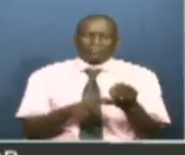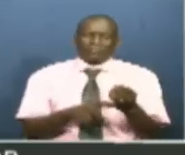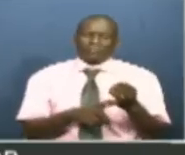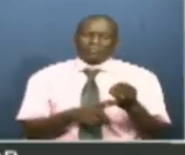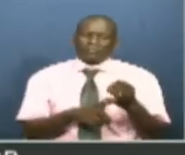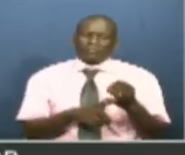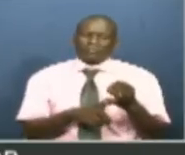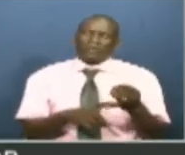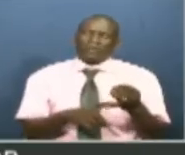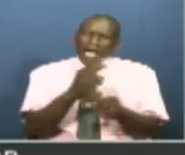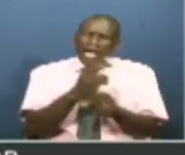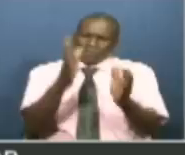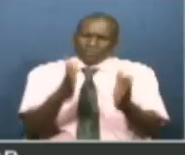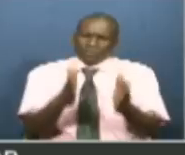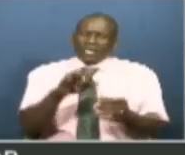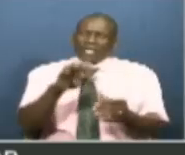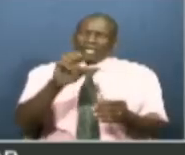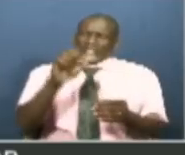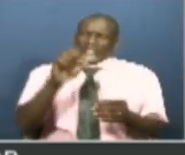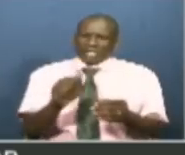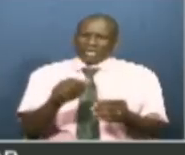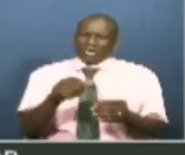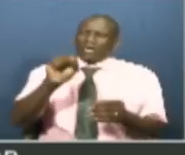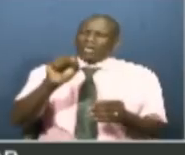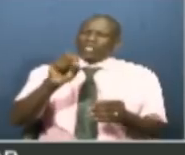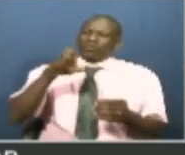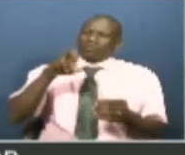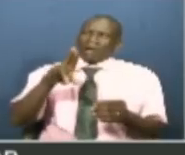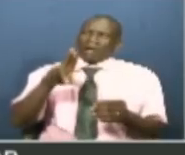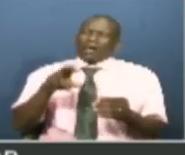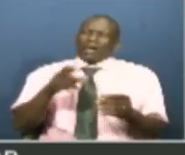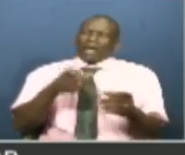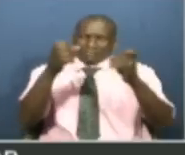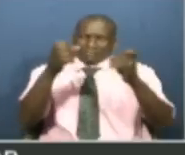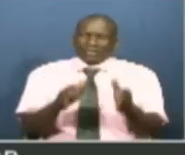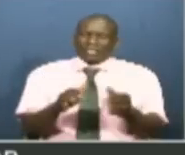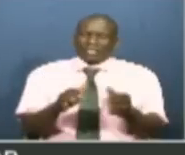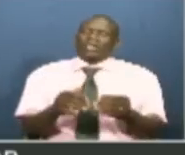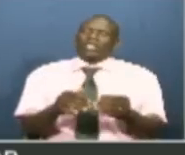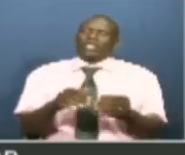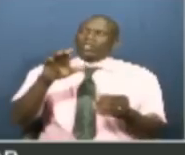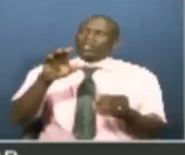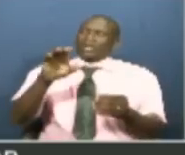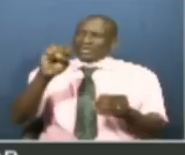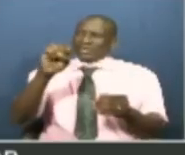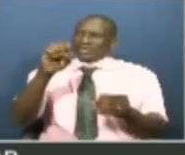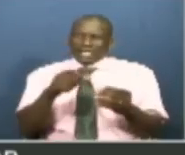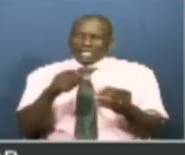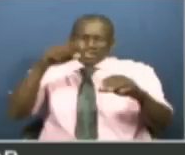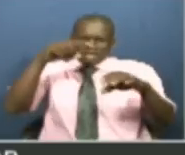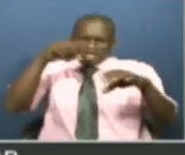a user, SA, that is super administrator in MS SQL, SA logged in.